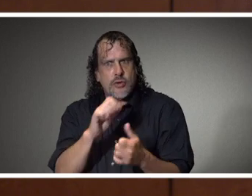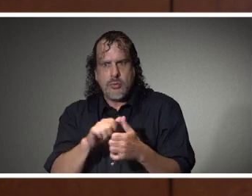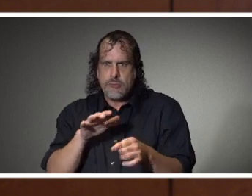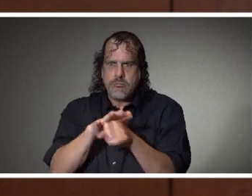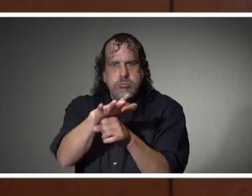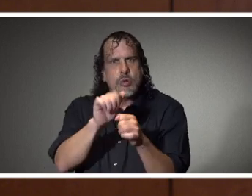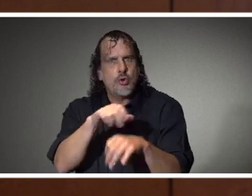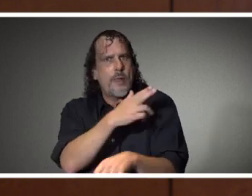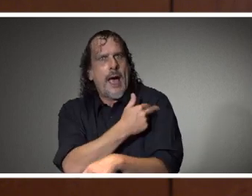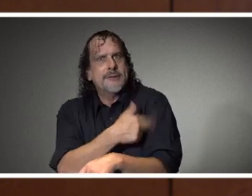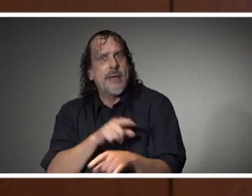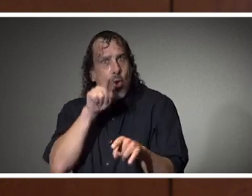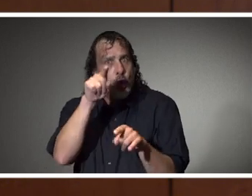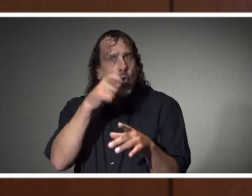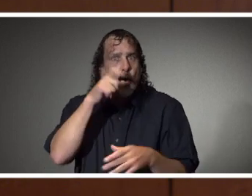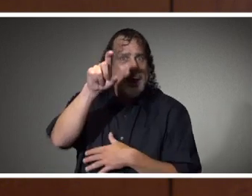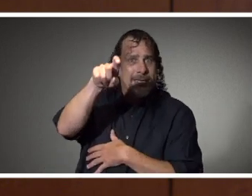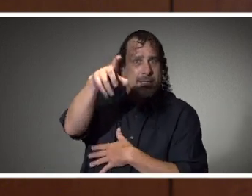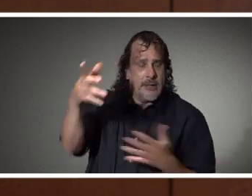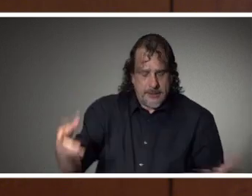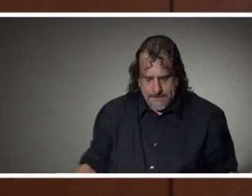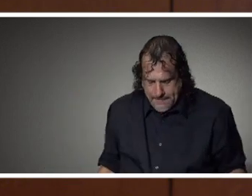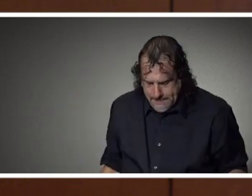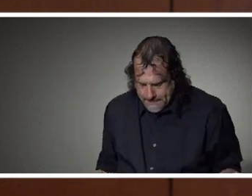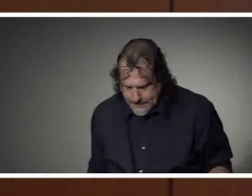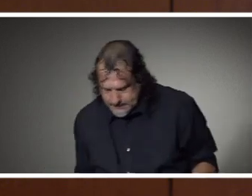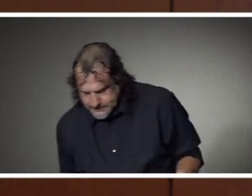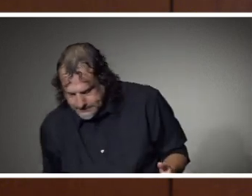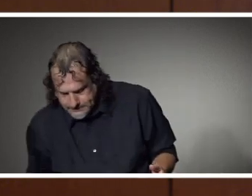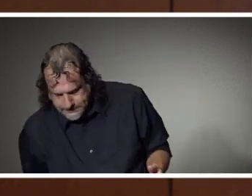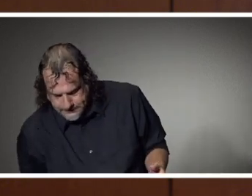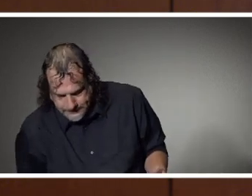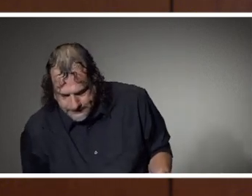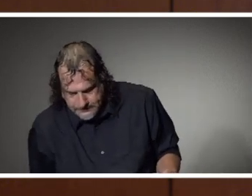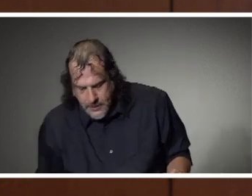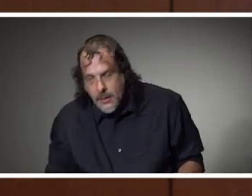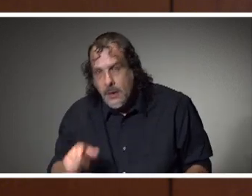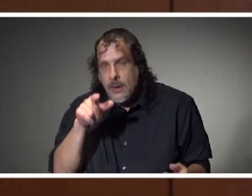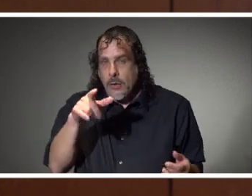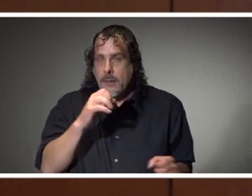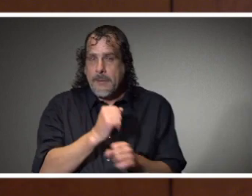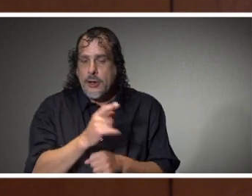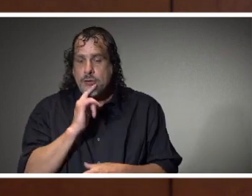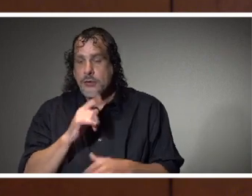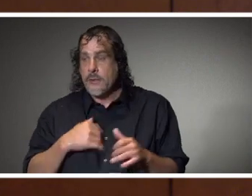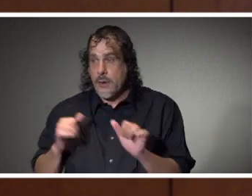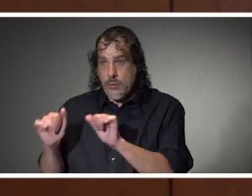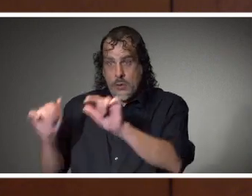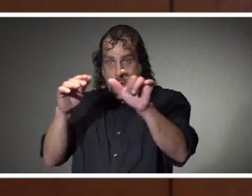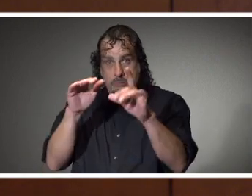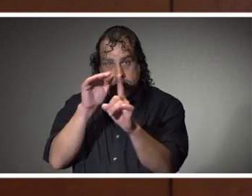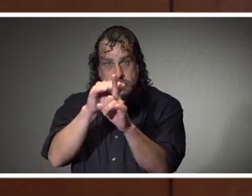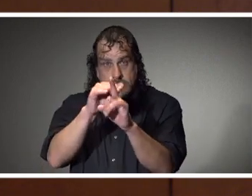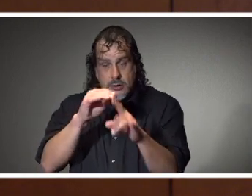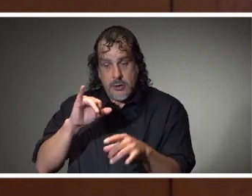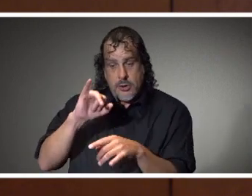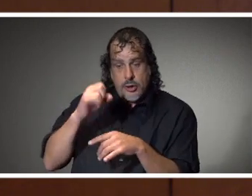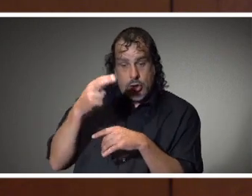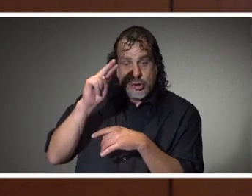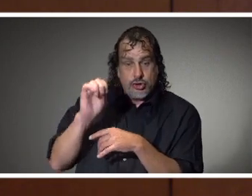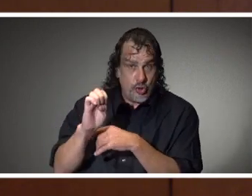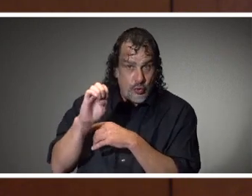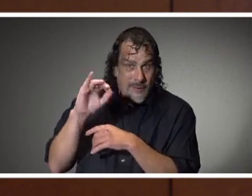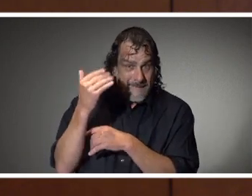it. Moving on to need to remind everybody that June the